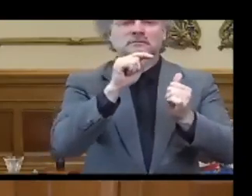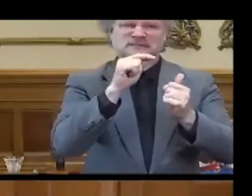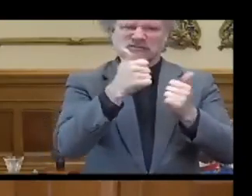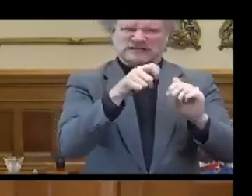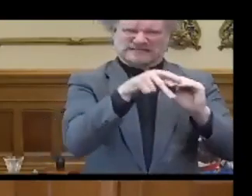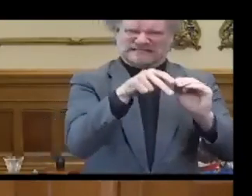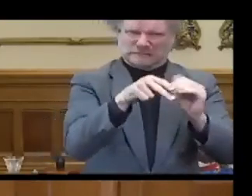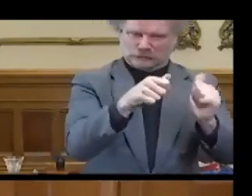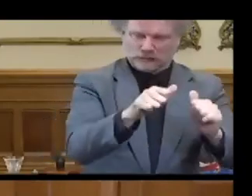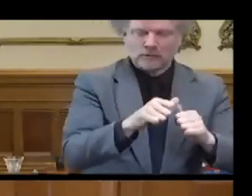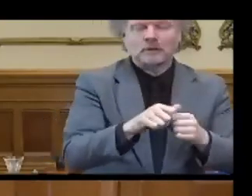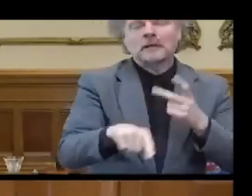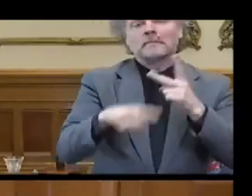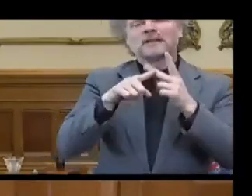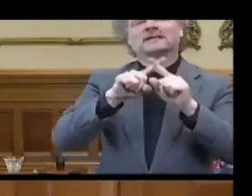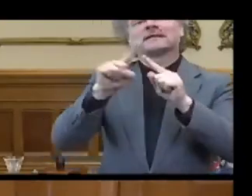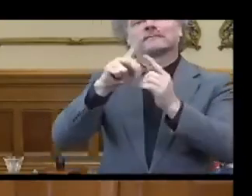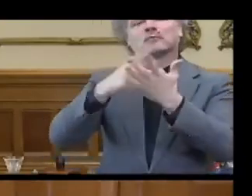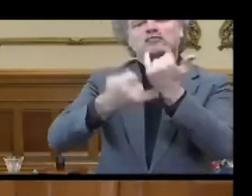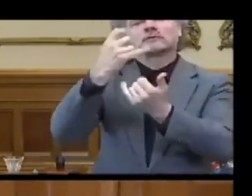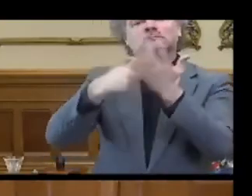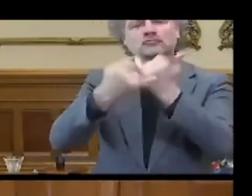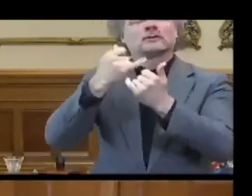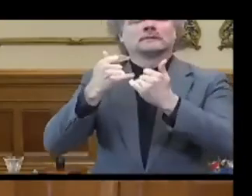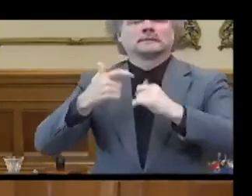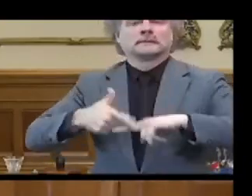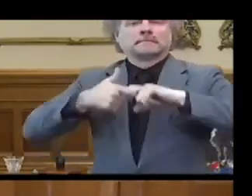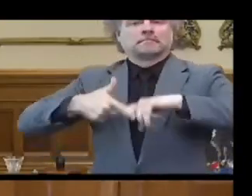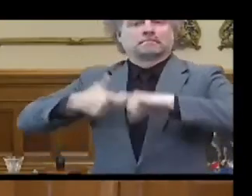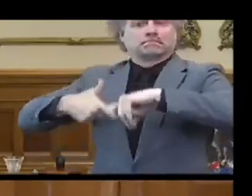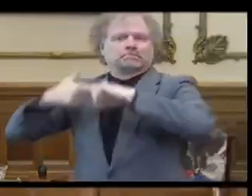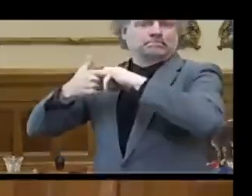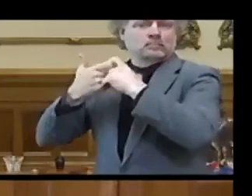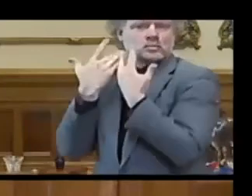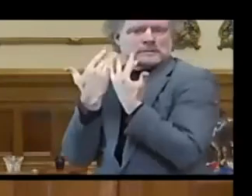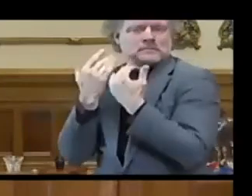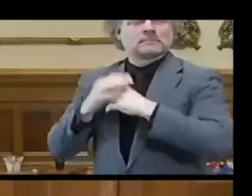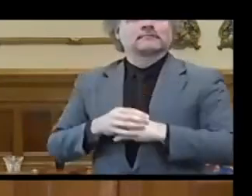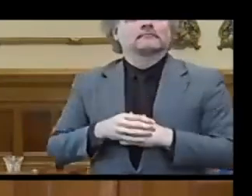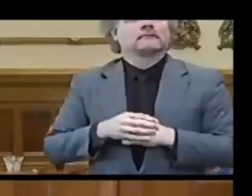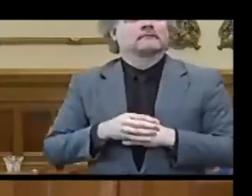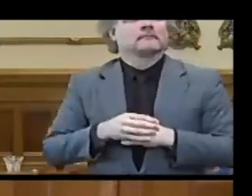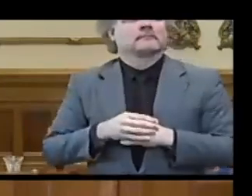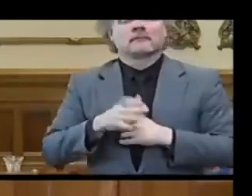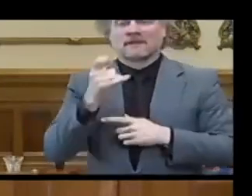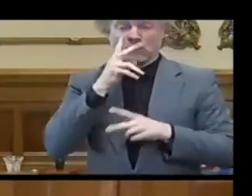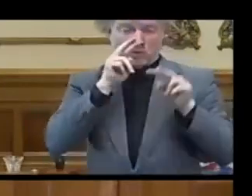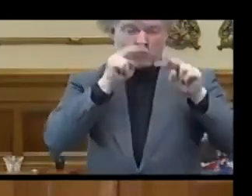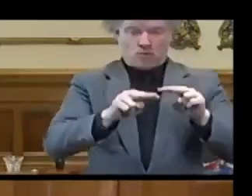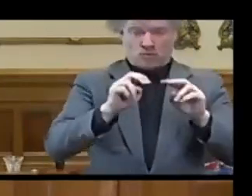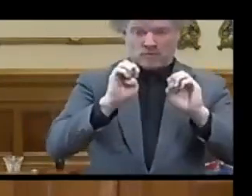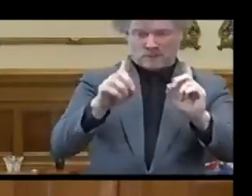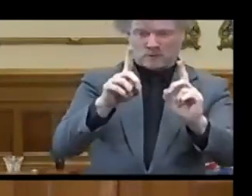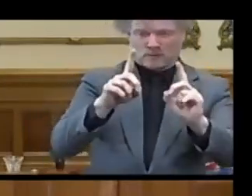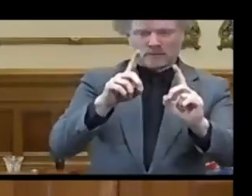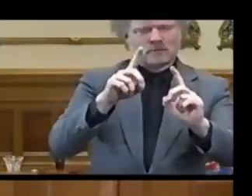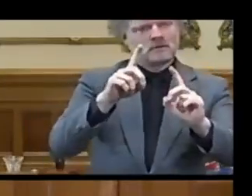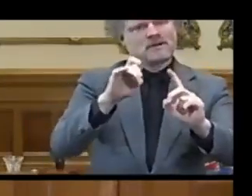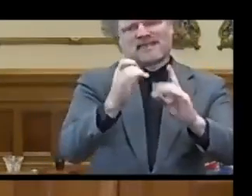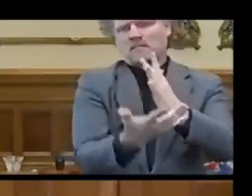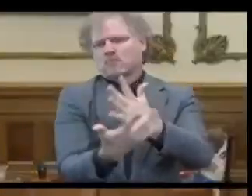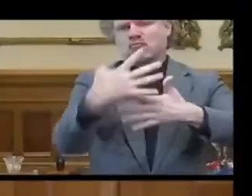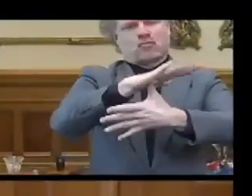achieve, along with some of the projects that we are suspending. I think when you look at education, that's a priority for